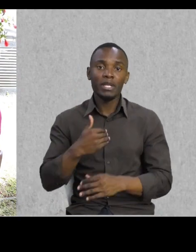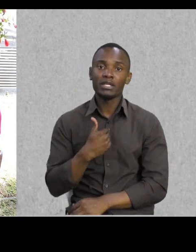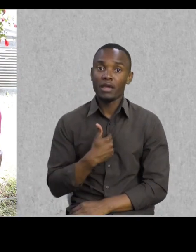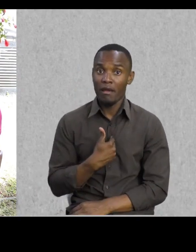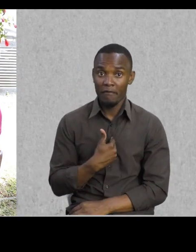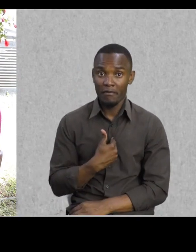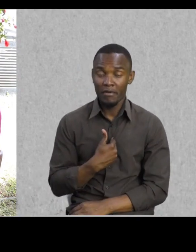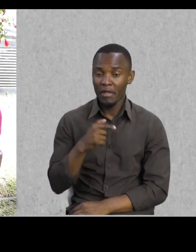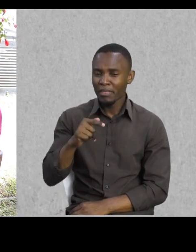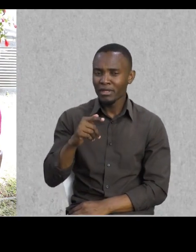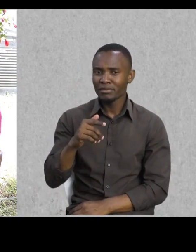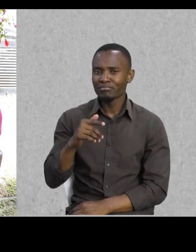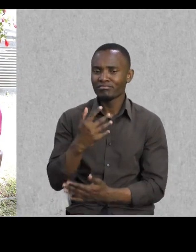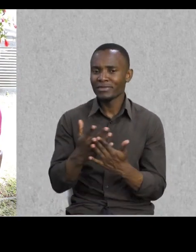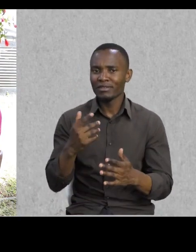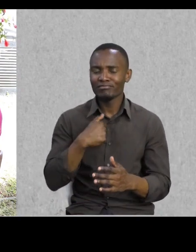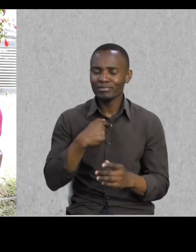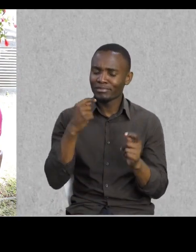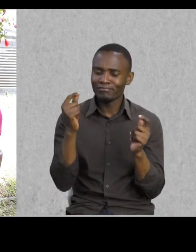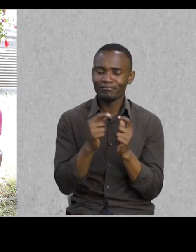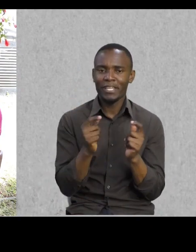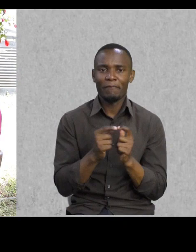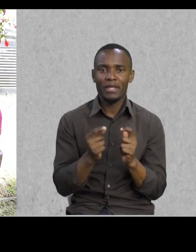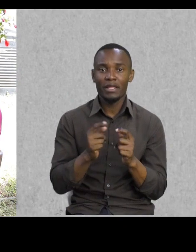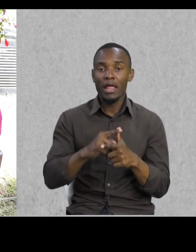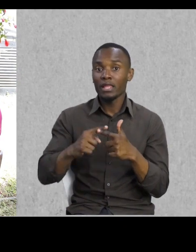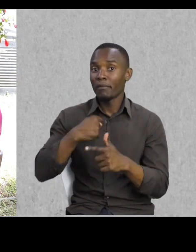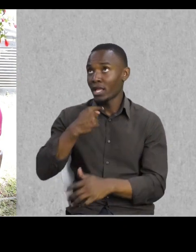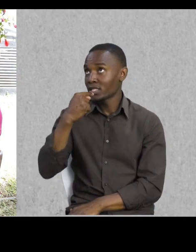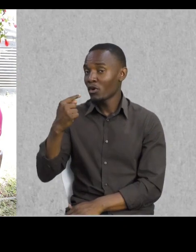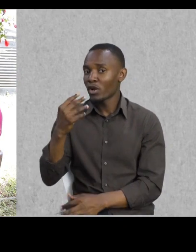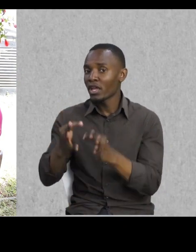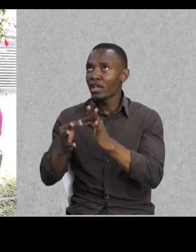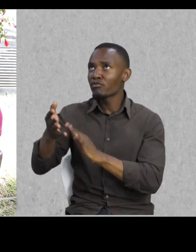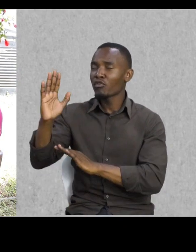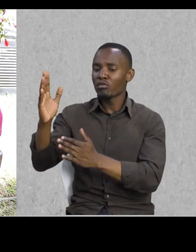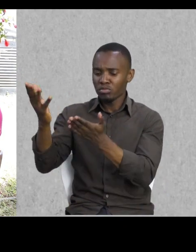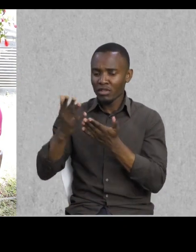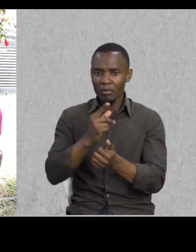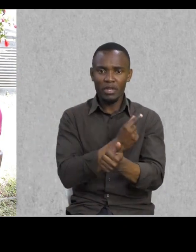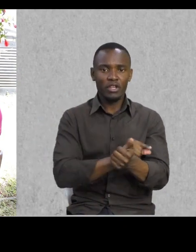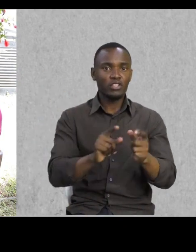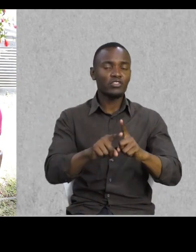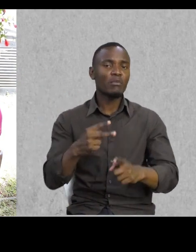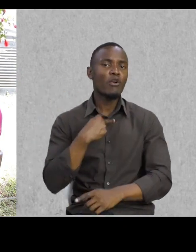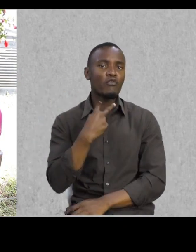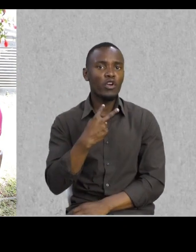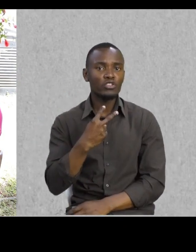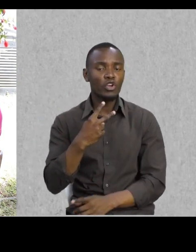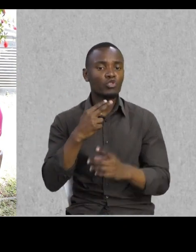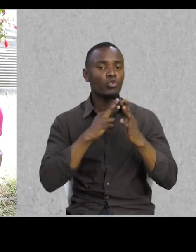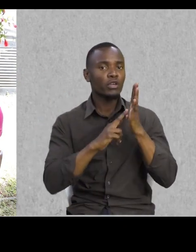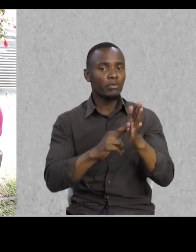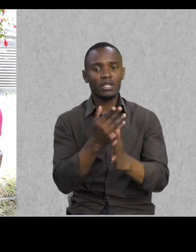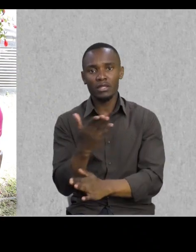them. That thing pained me so much, and I said, if God has given me the grace and the voice to speak on behalf of